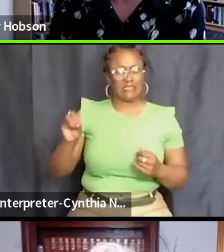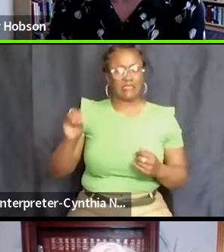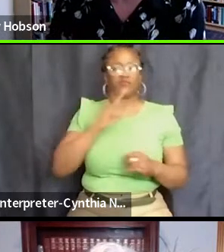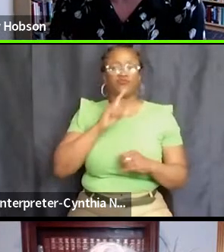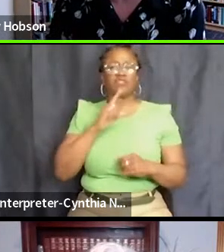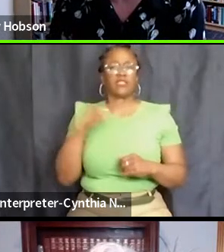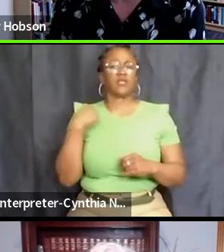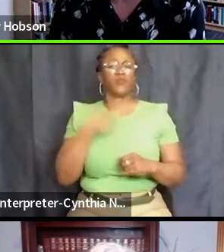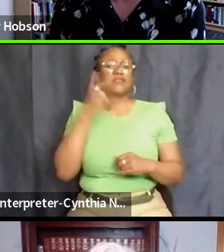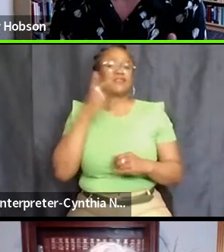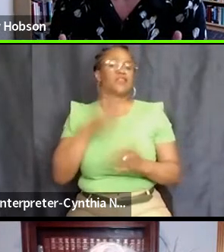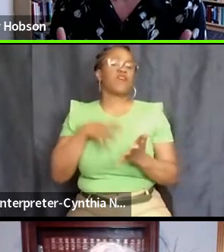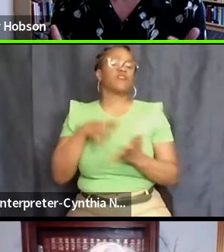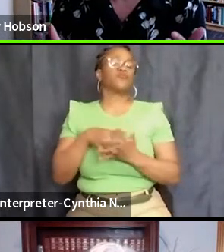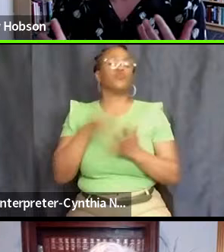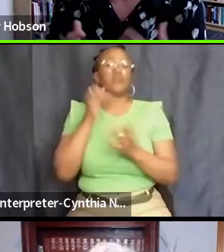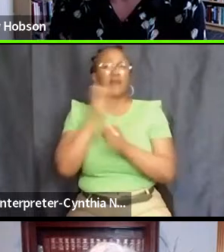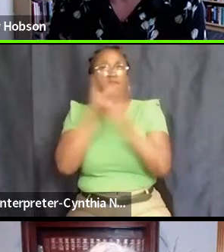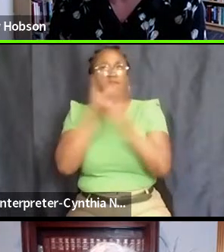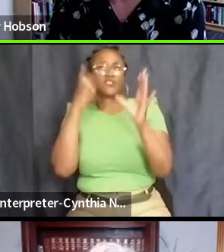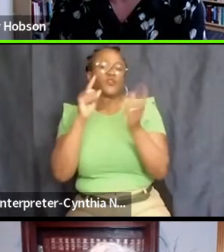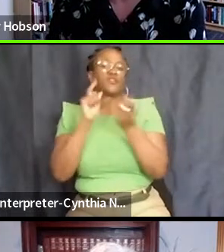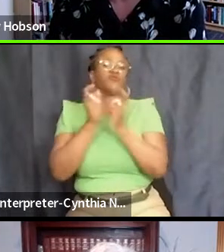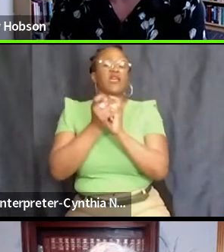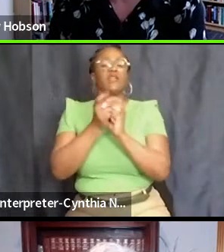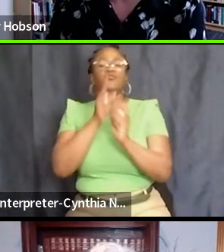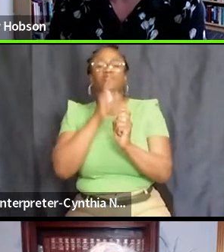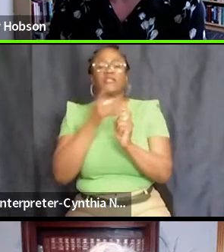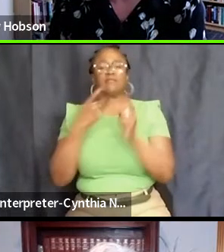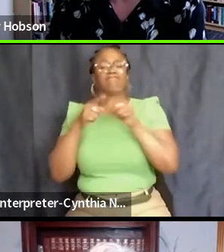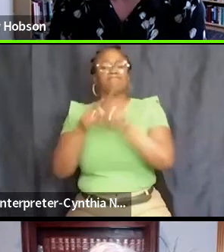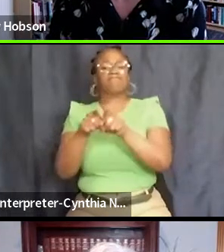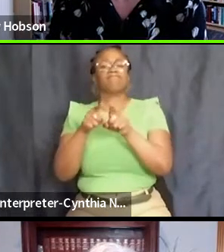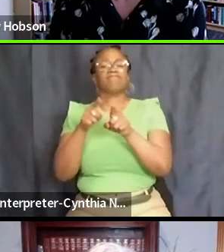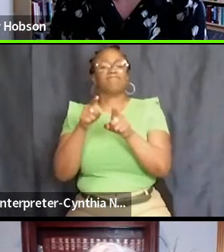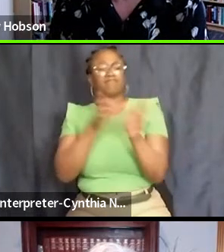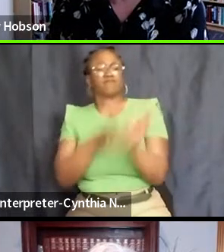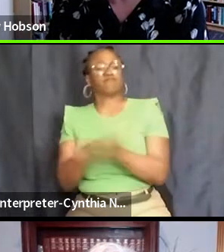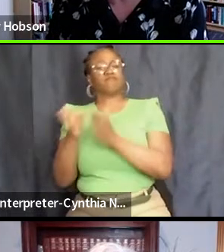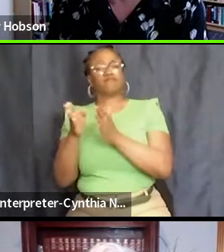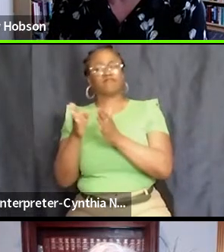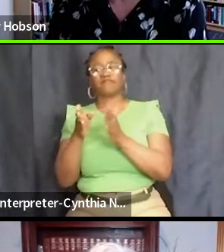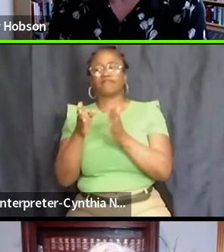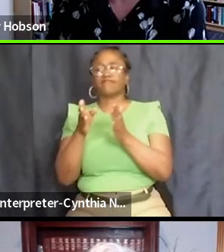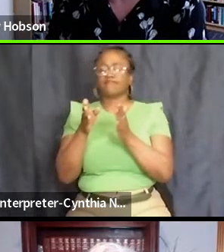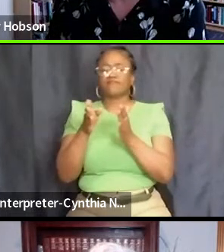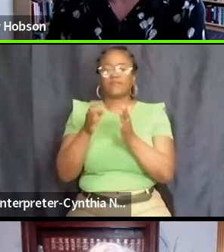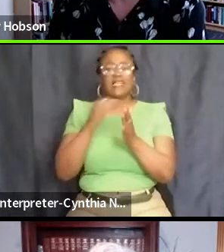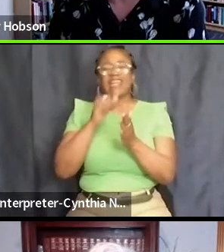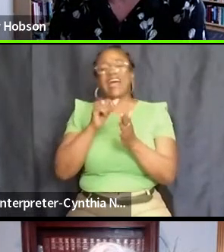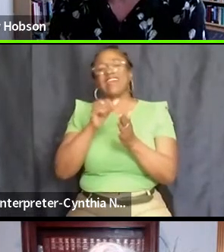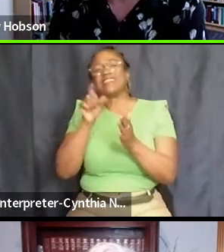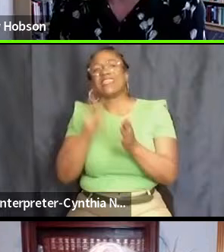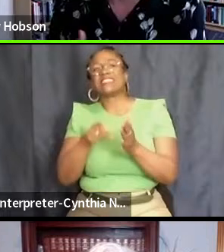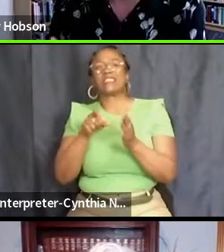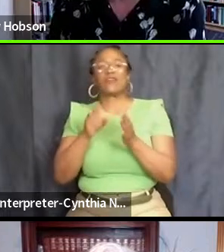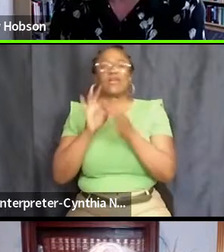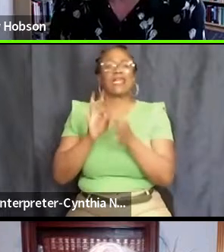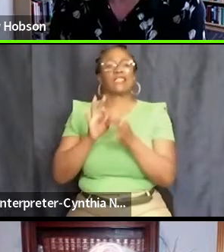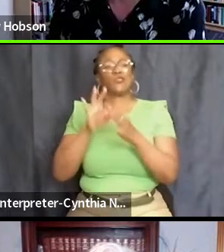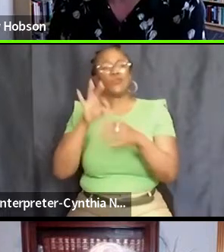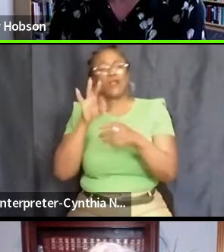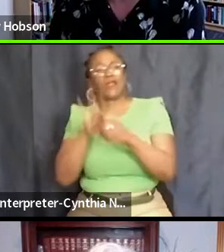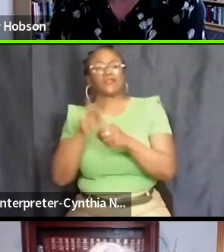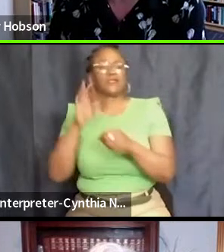grassroots visions for change rooted in autonomous community organizing, not necessarily tied to electoral politics or